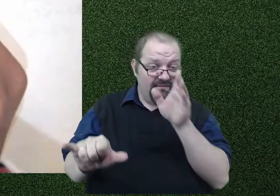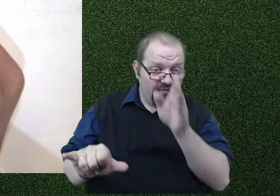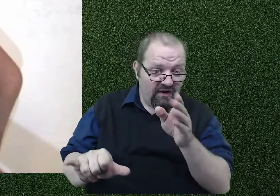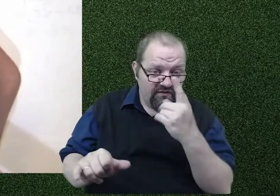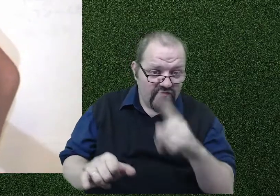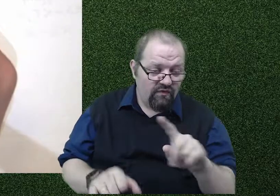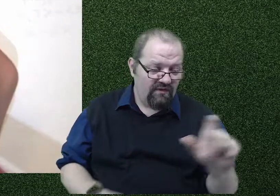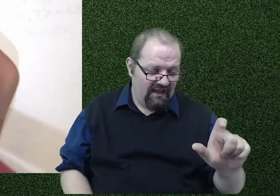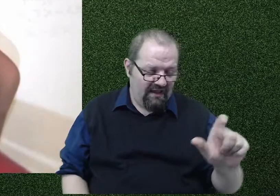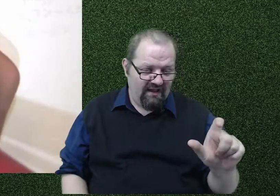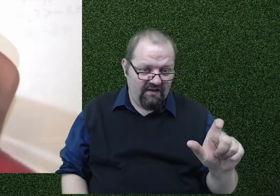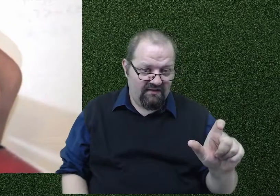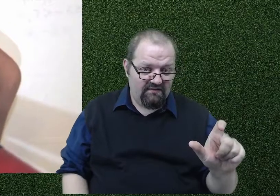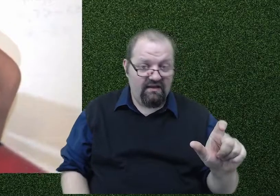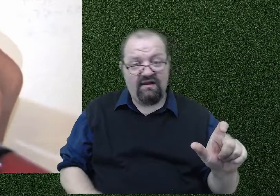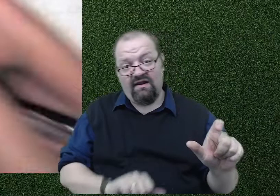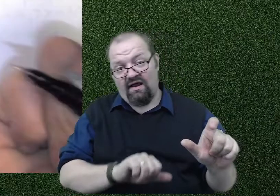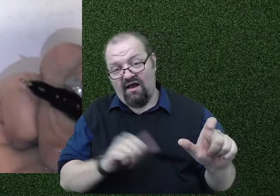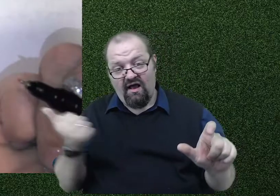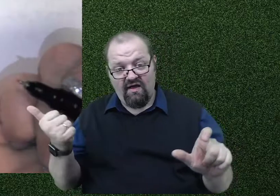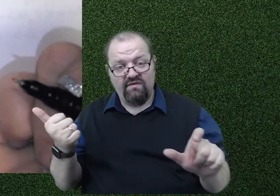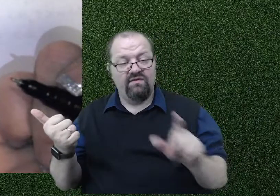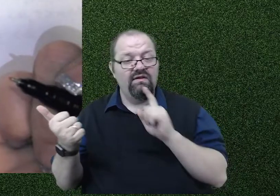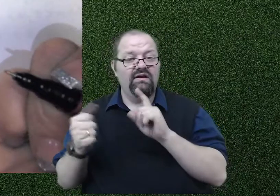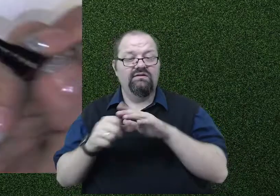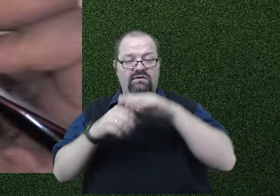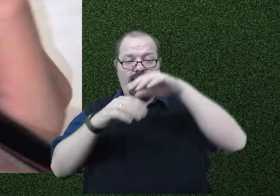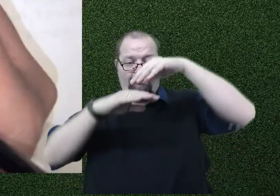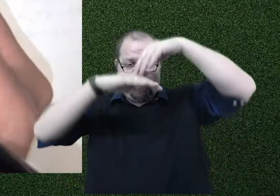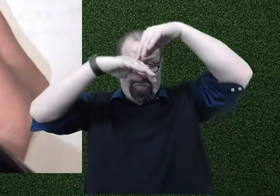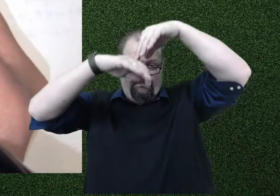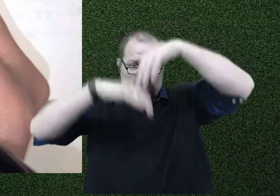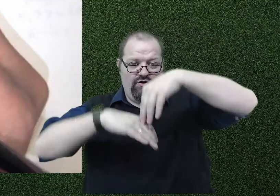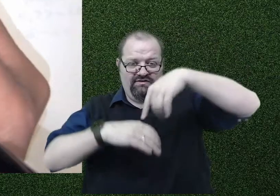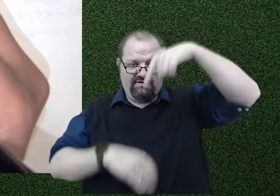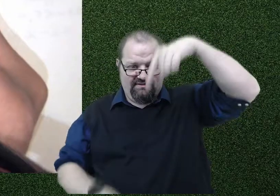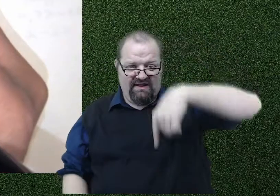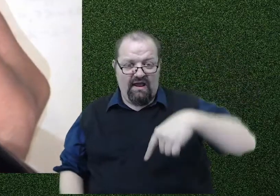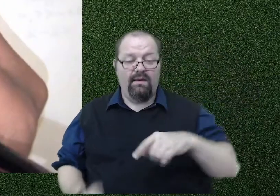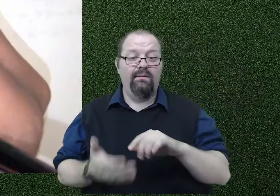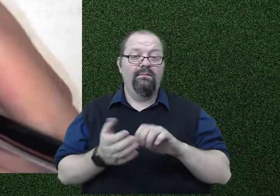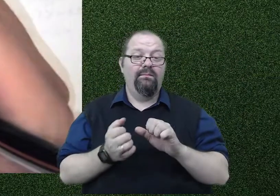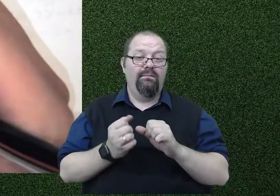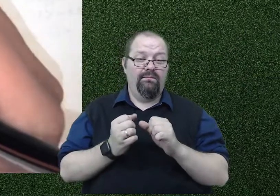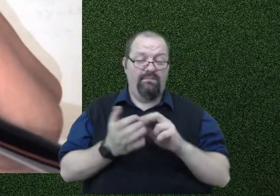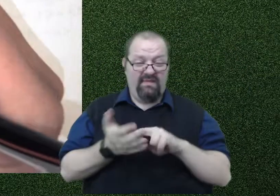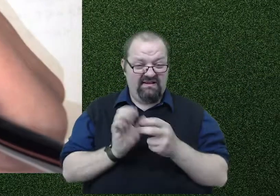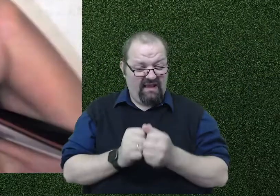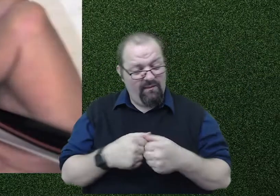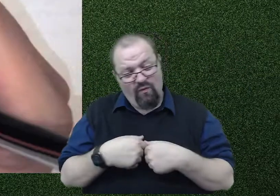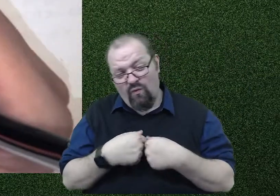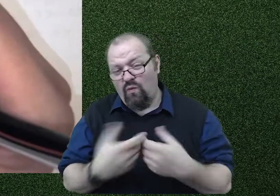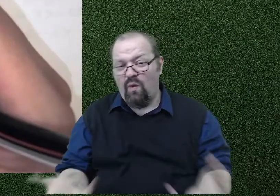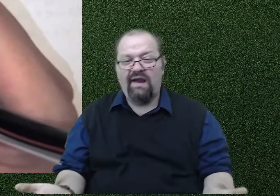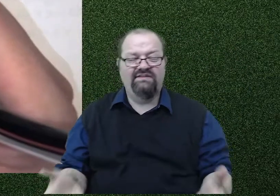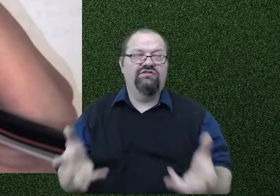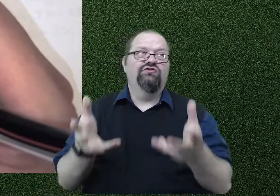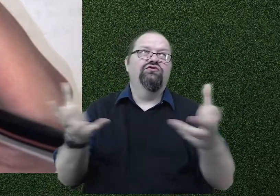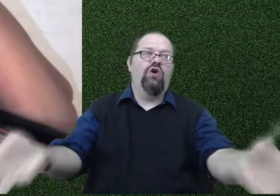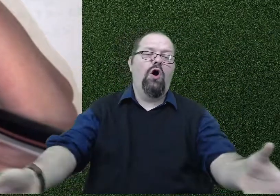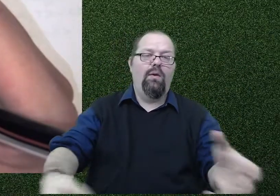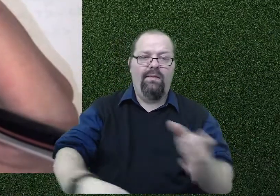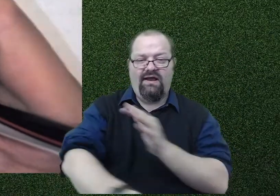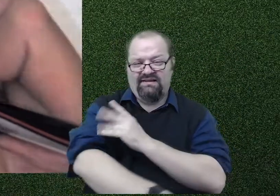as the displacement, and another component that's pushing down. So I'm wasting all of that energy in pushing this box into the